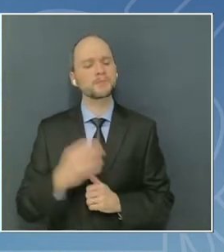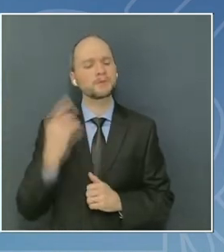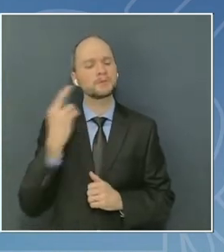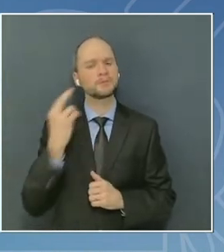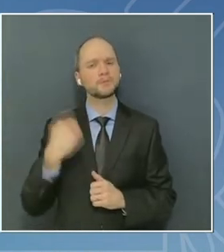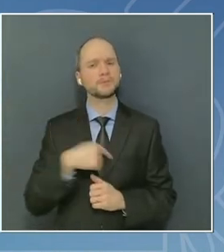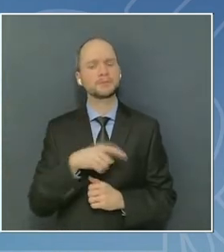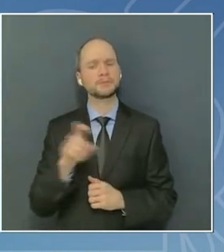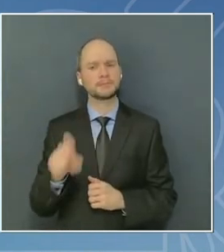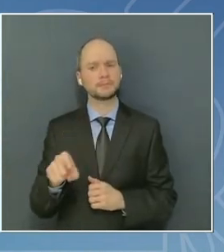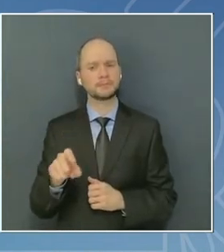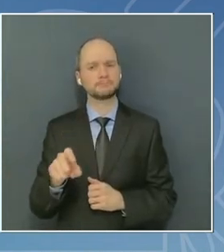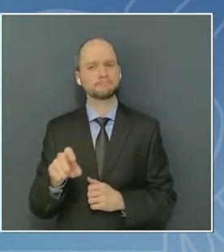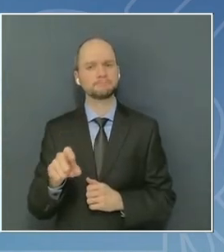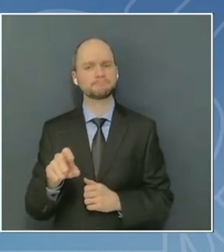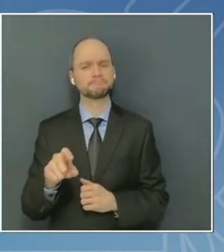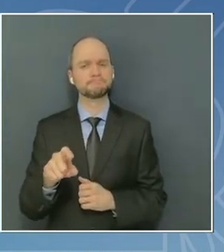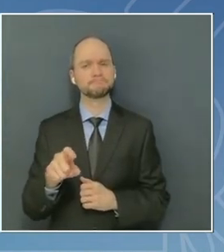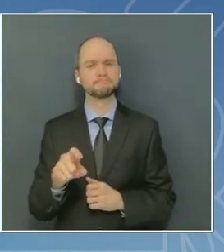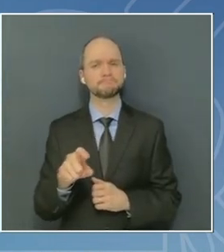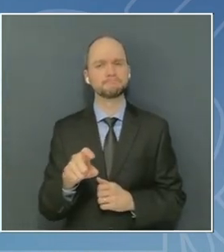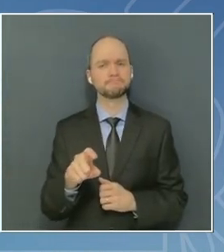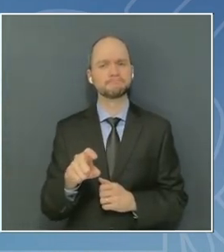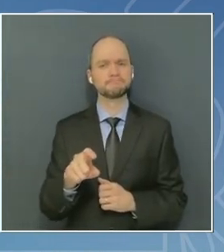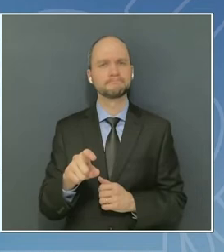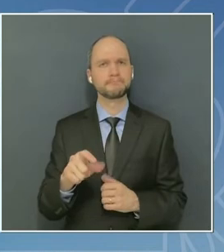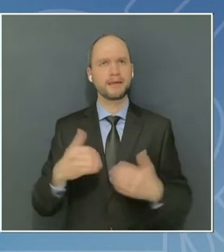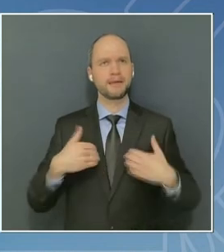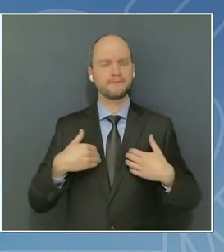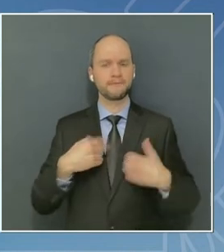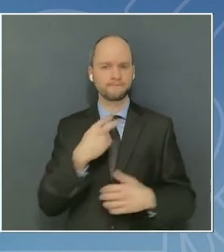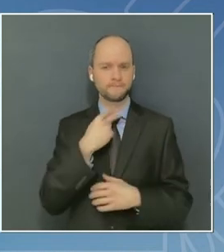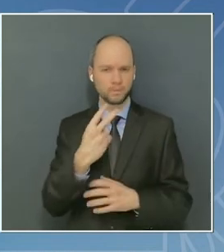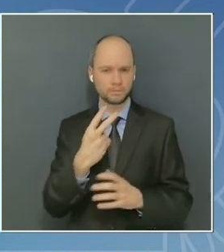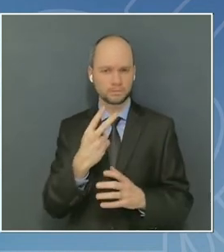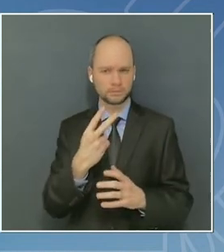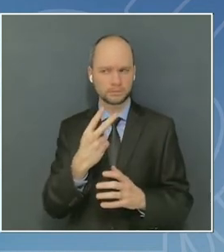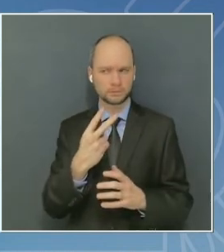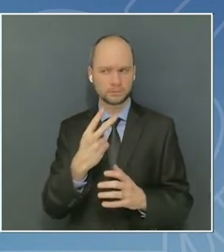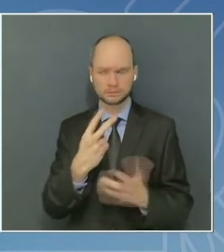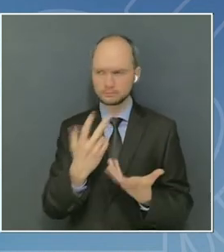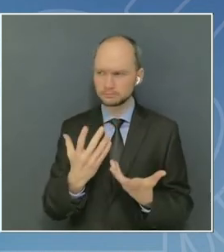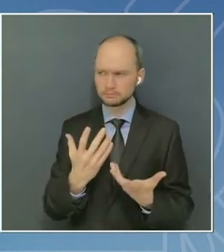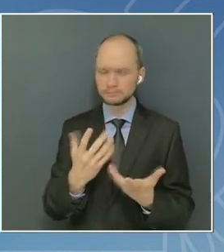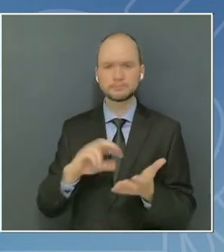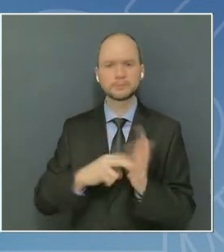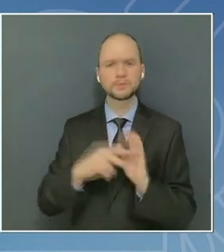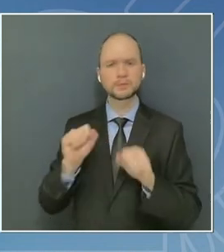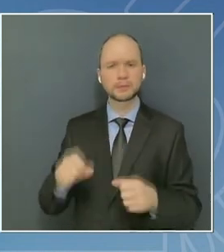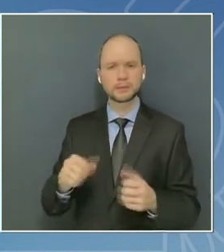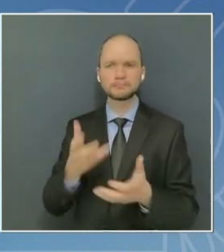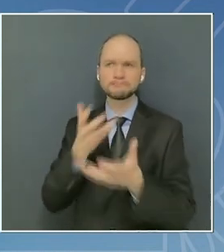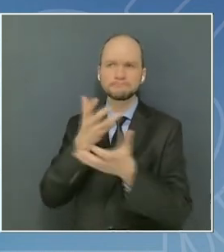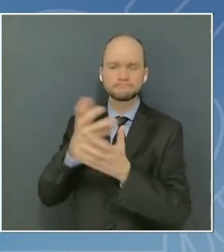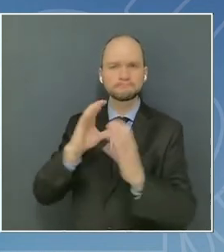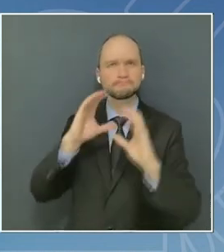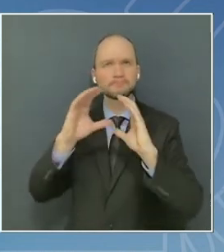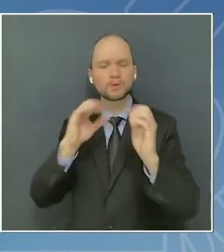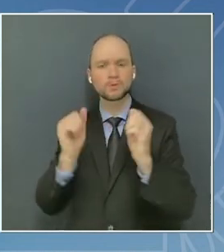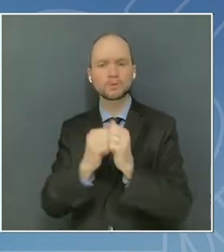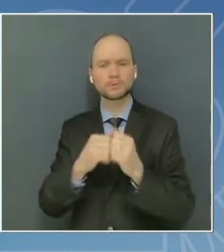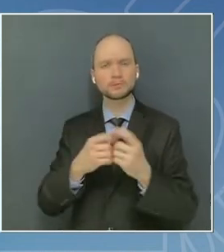voice among us so that we can communicate with the administration more